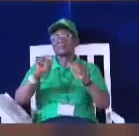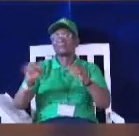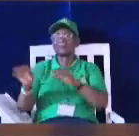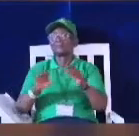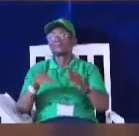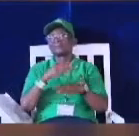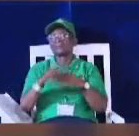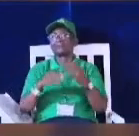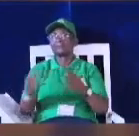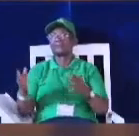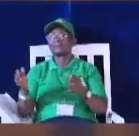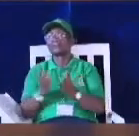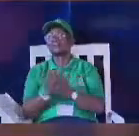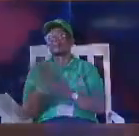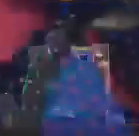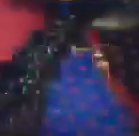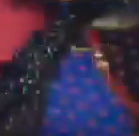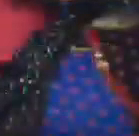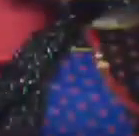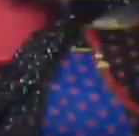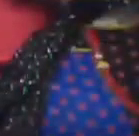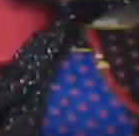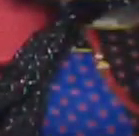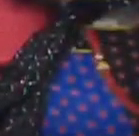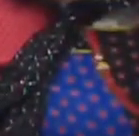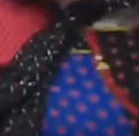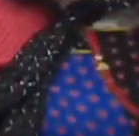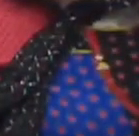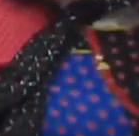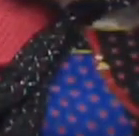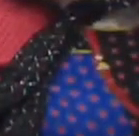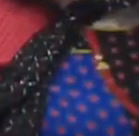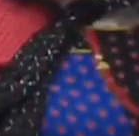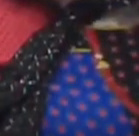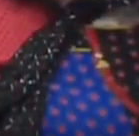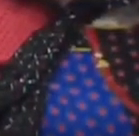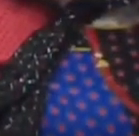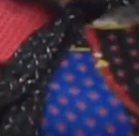through Christ who strengthens me.